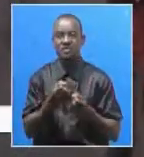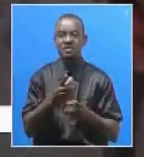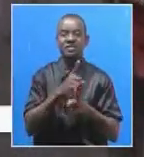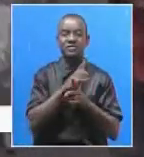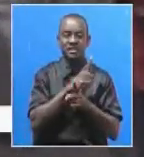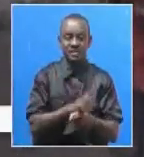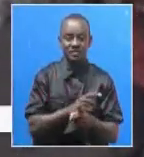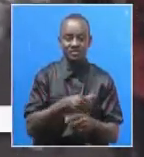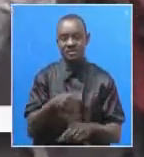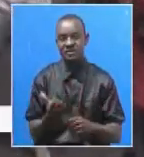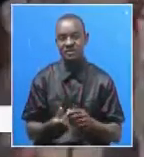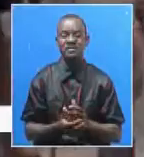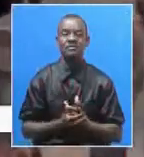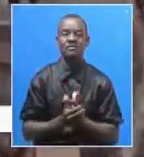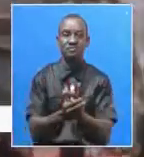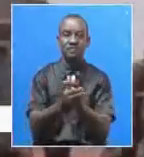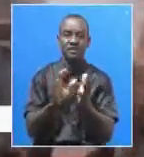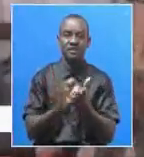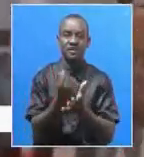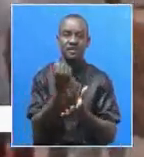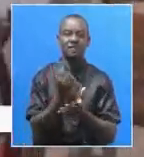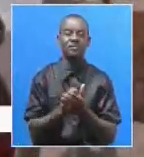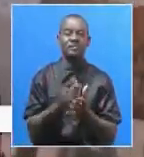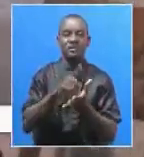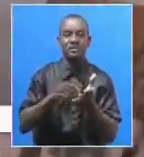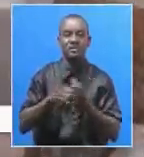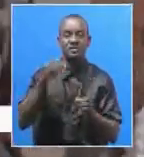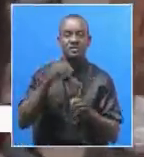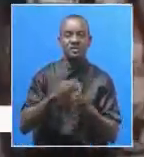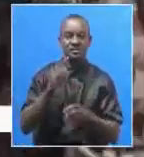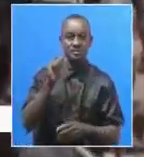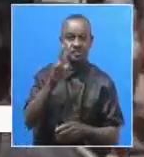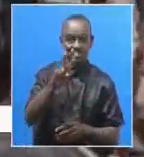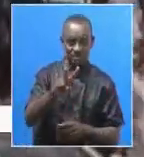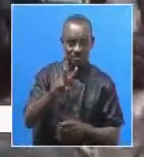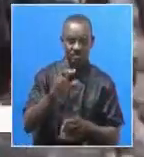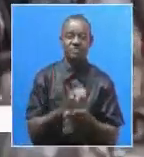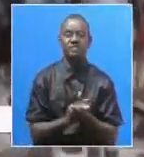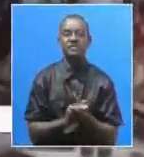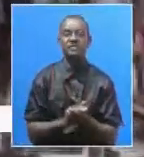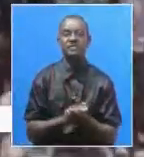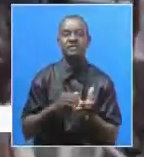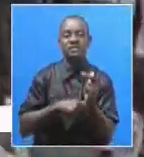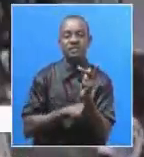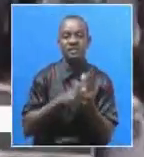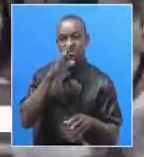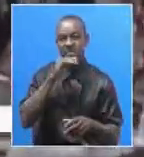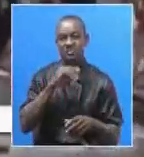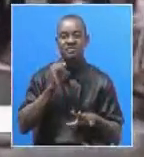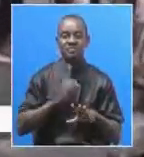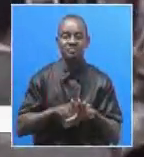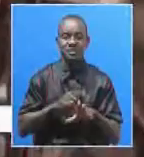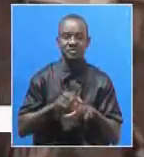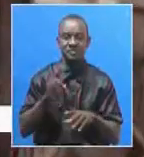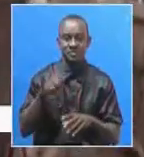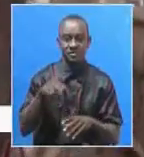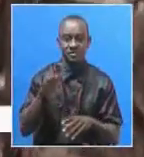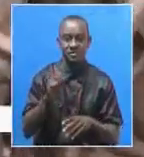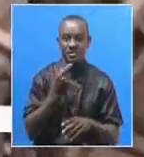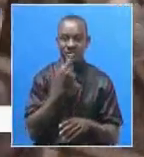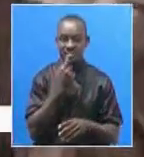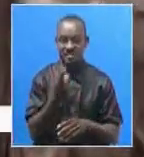seen as the winner of November's poll. Jacques Francoin's comments come as UN peacekeepers in that country say they